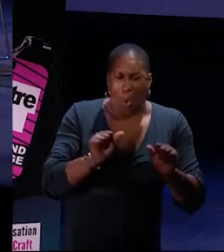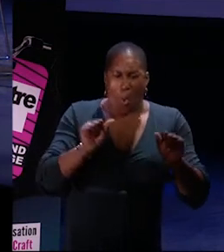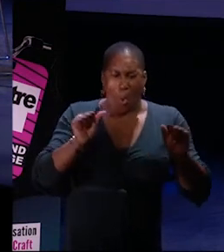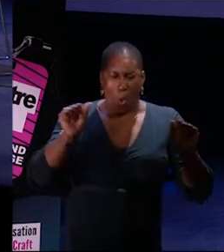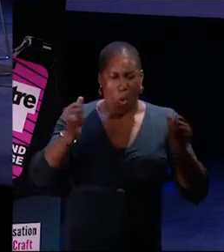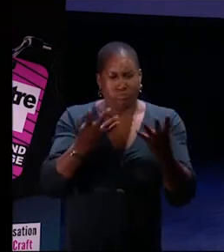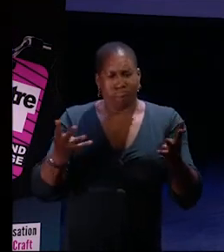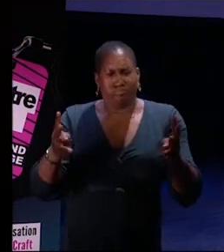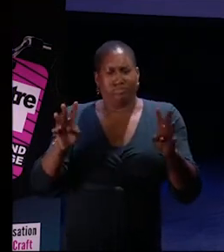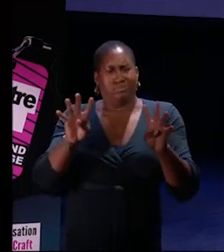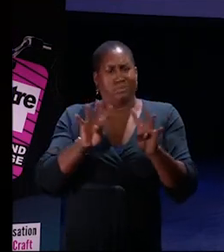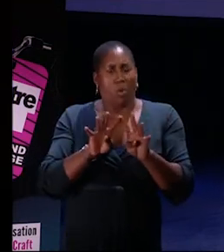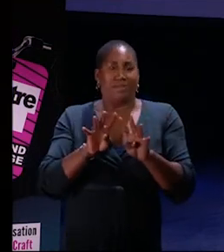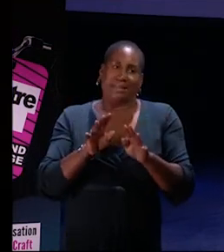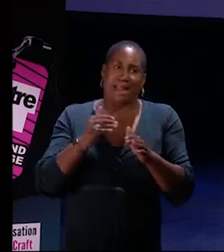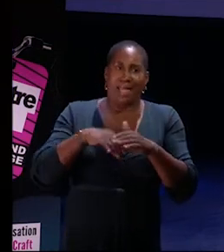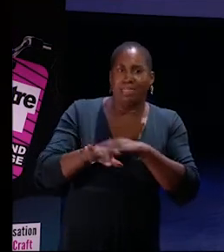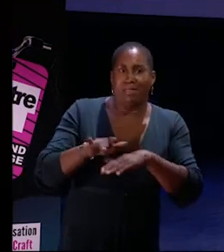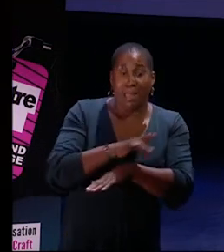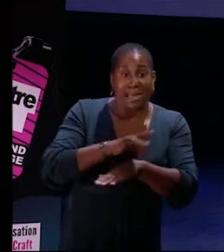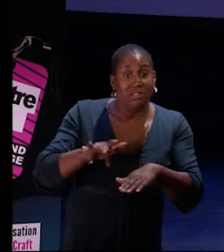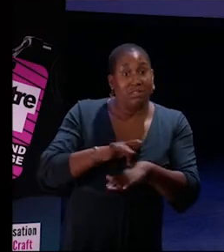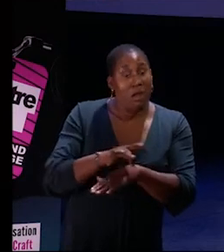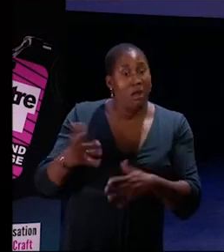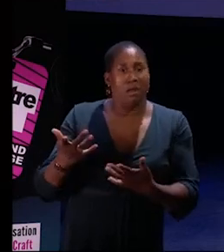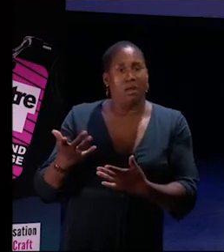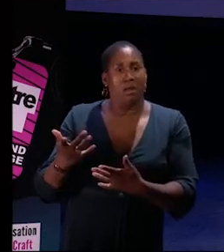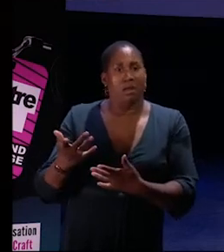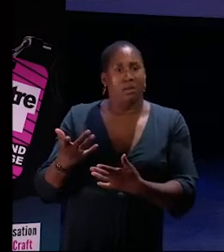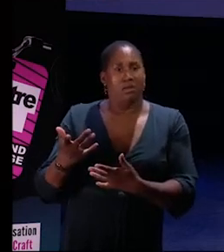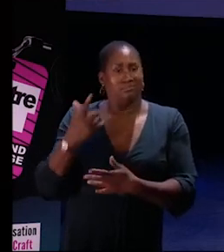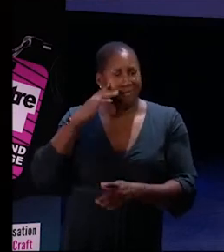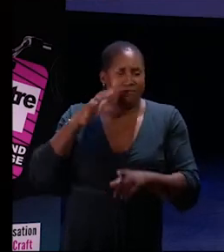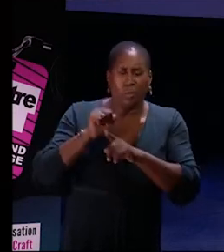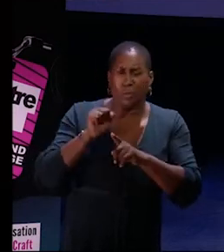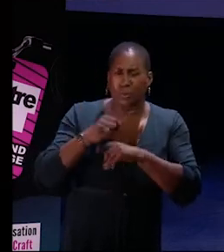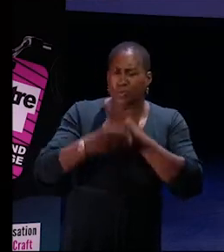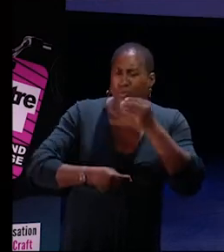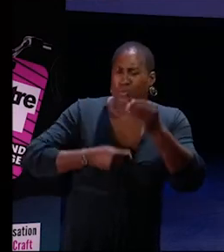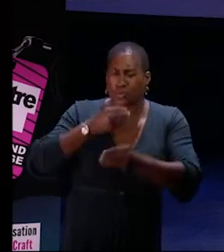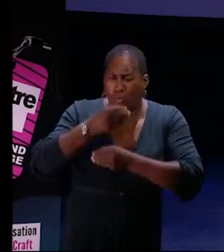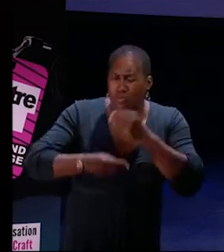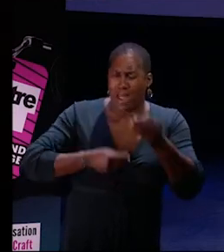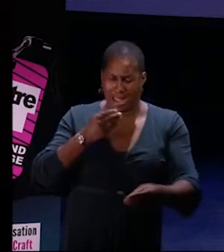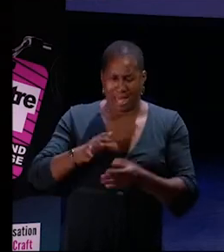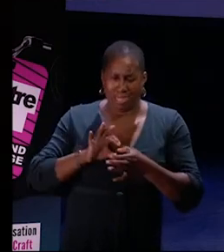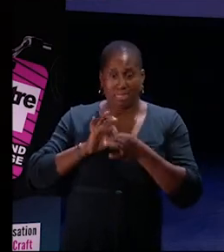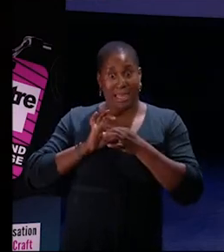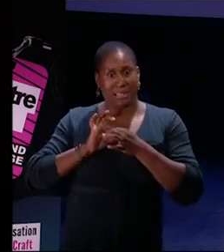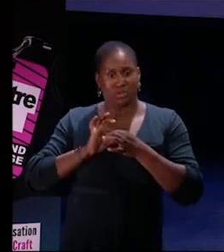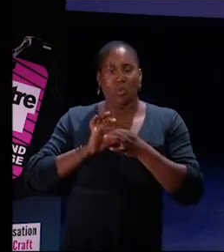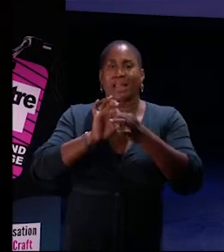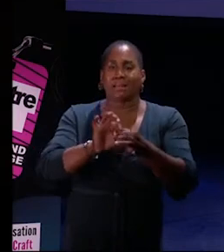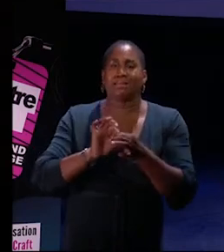out of theatre, just try and find the story and develop the story behind your work, because that will, in effect, help you engage better with